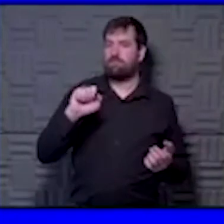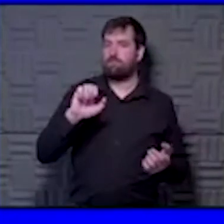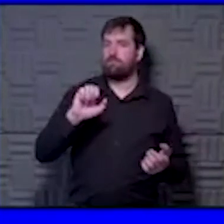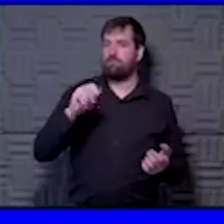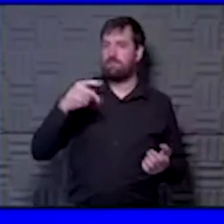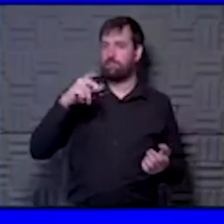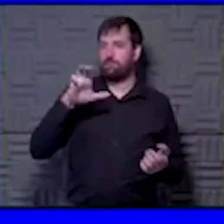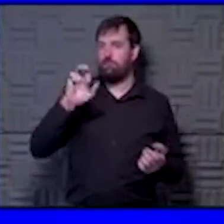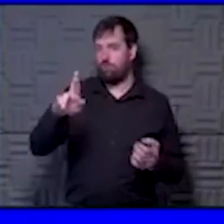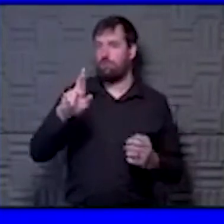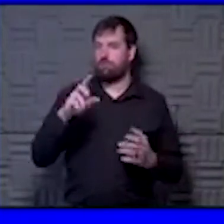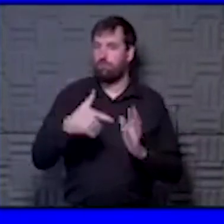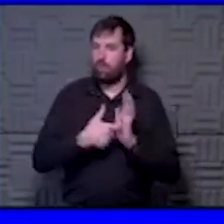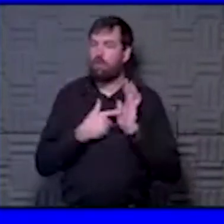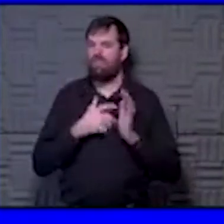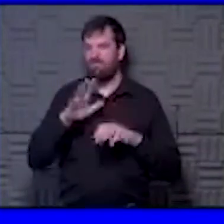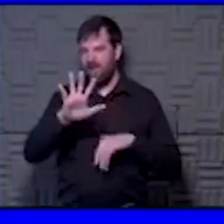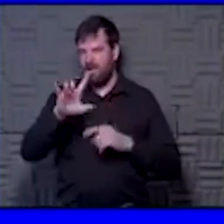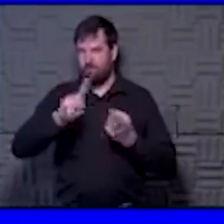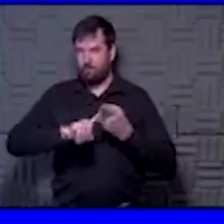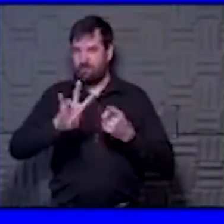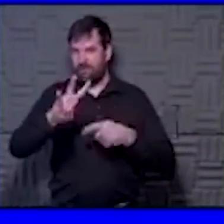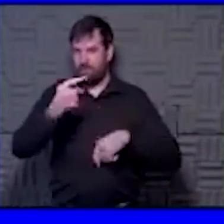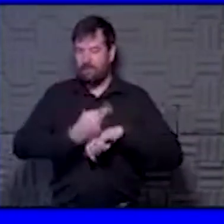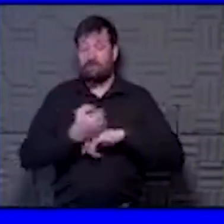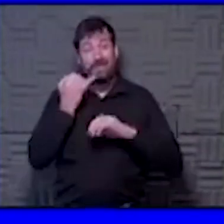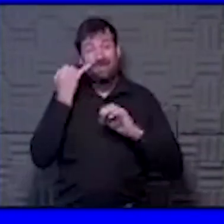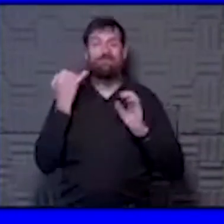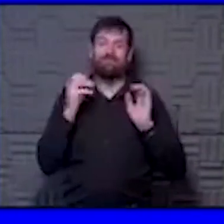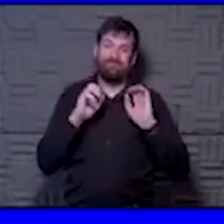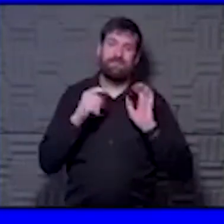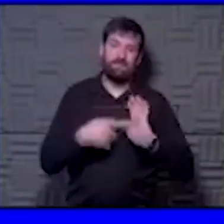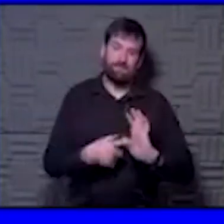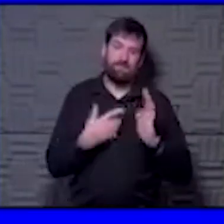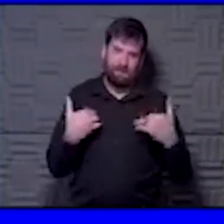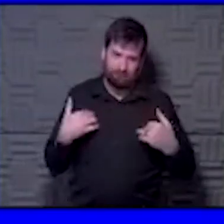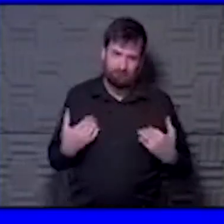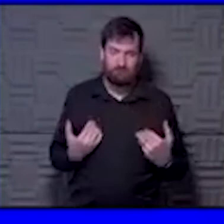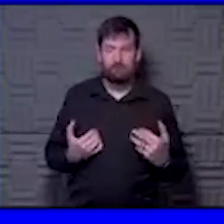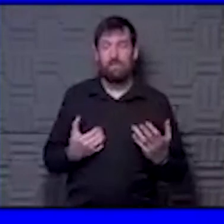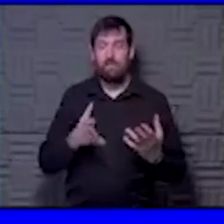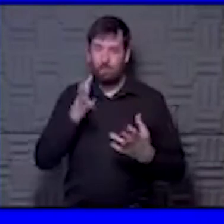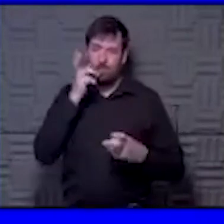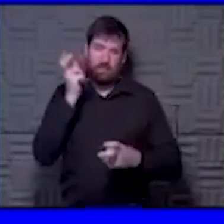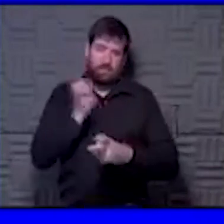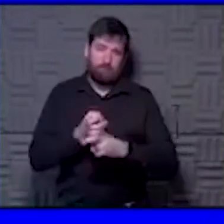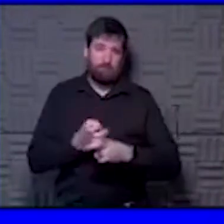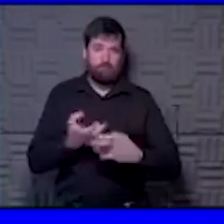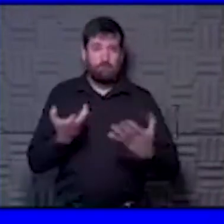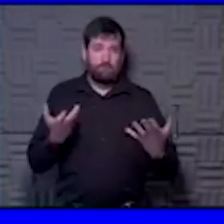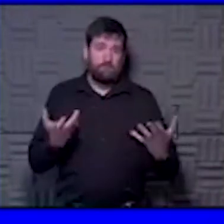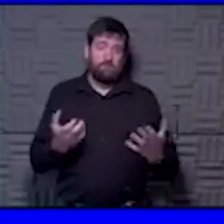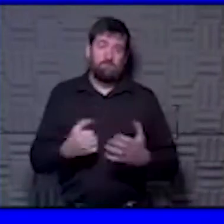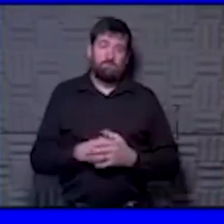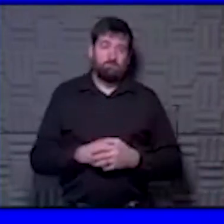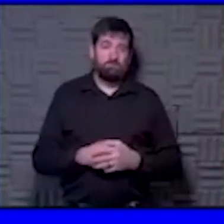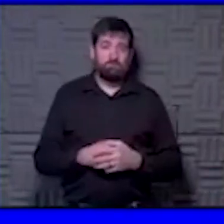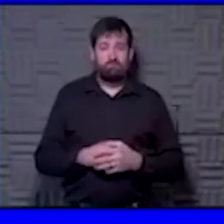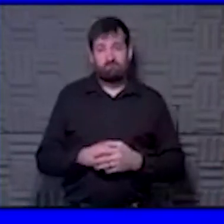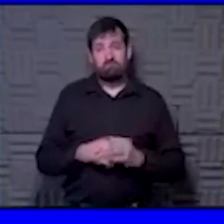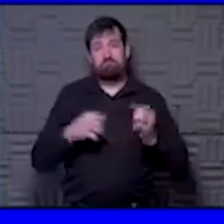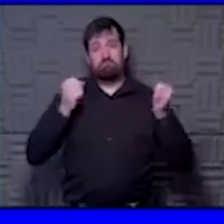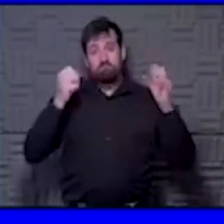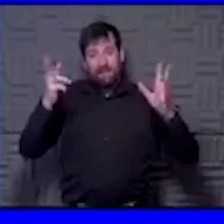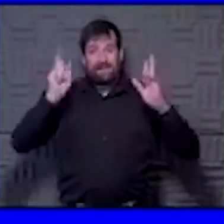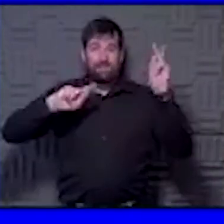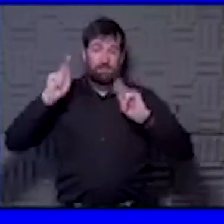is really when you would like to get tested if you're otherwise asymptomatic. It's going to be hard as we aren't having masses of people